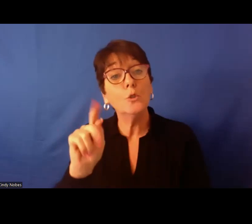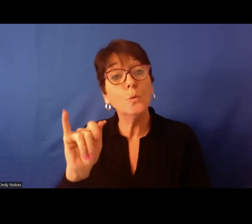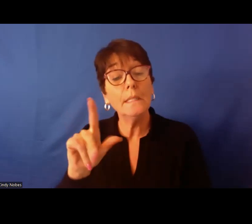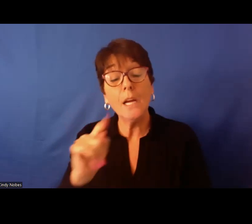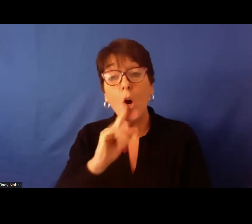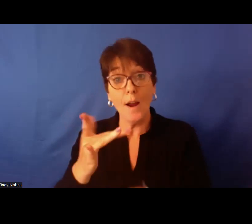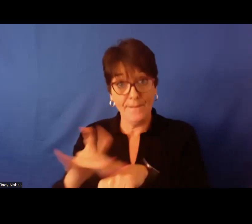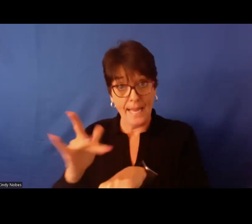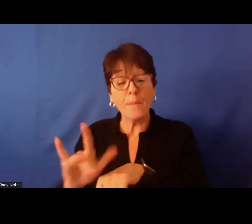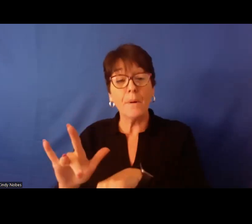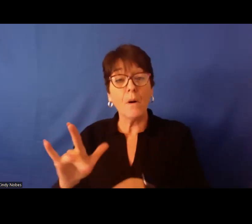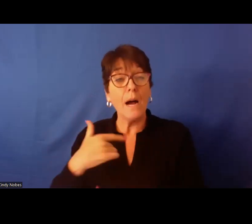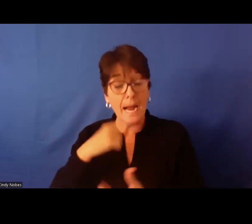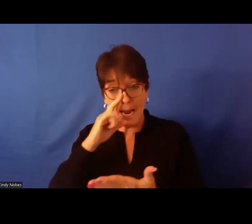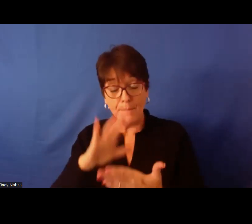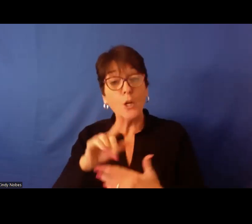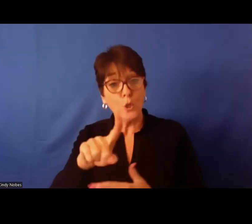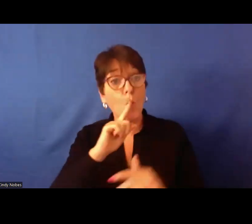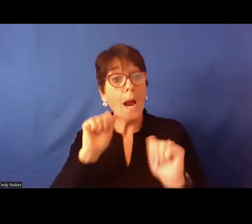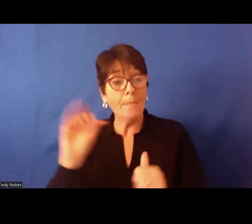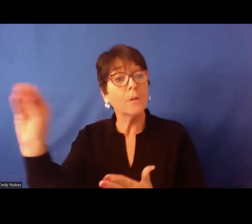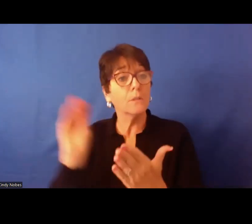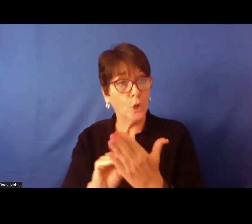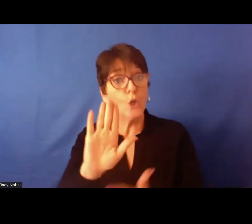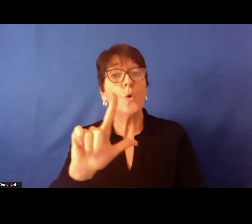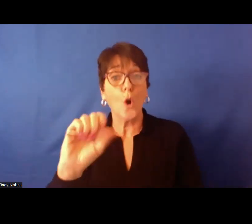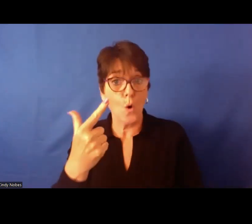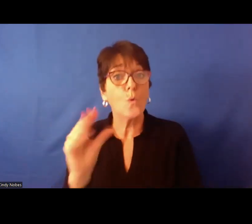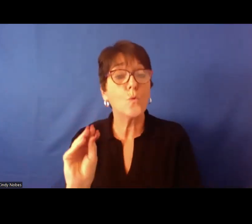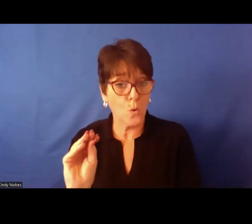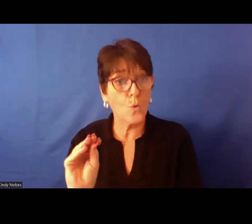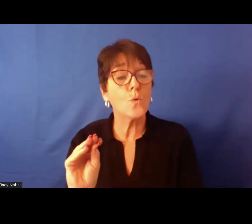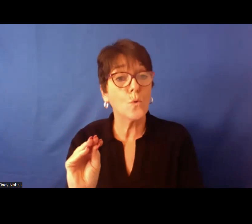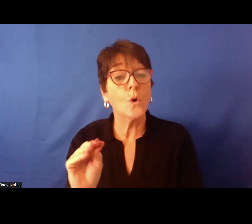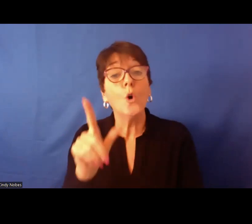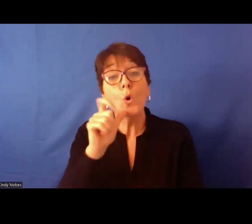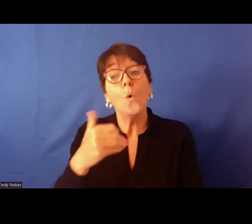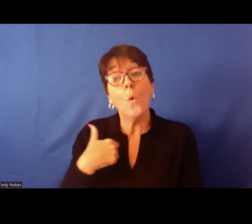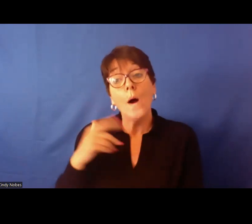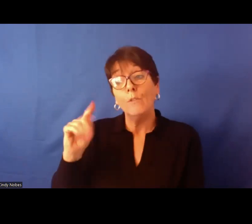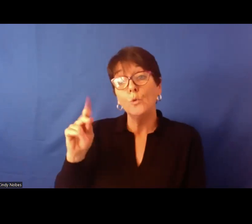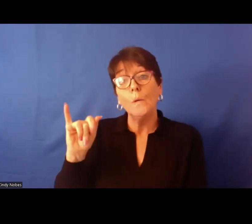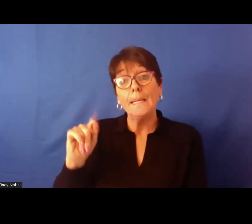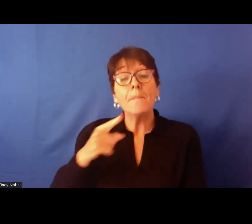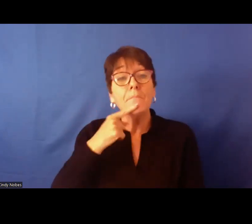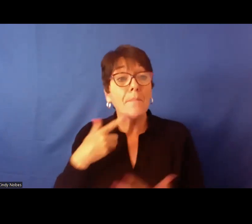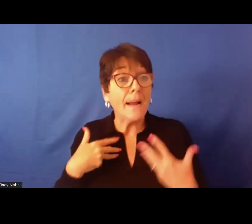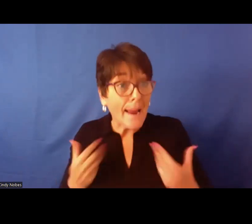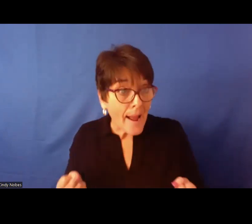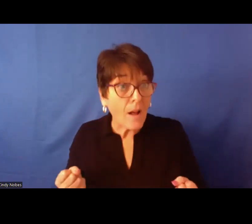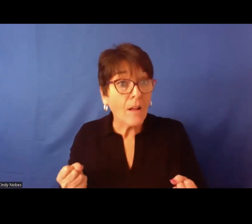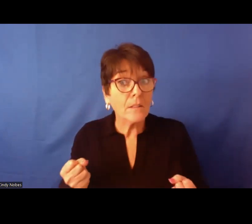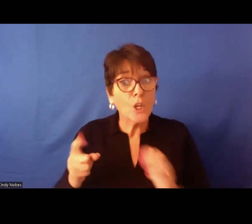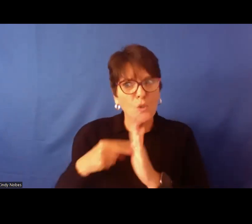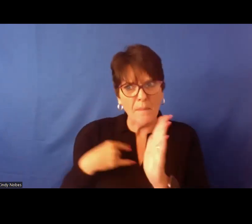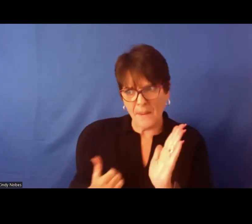are available, I believe you're able to put your logo on it. And those that do have toolkits, public health and healthcare services, correct me if I'm wrong,